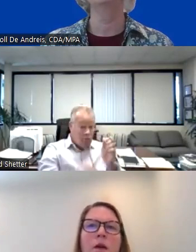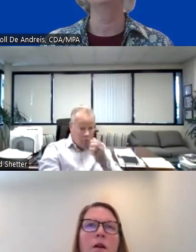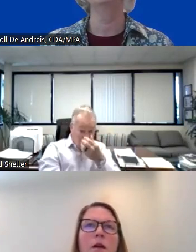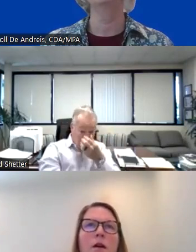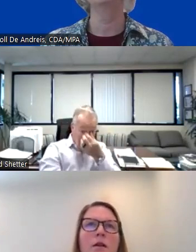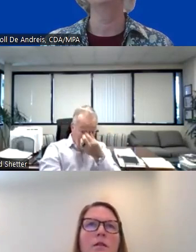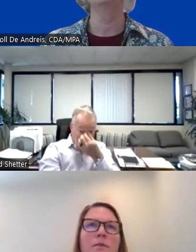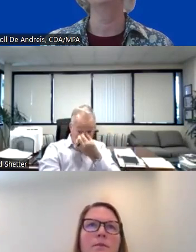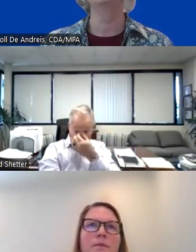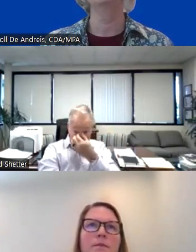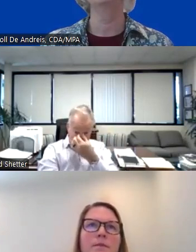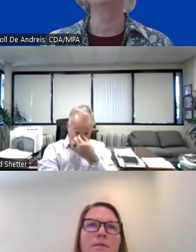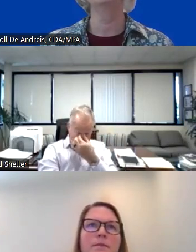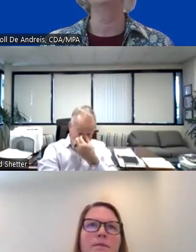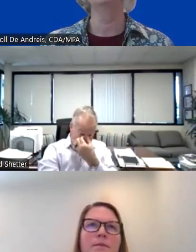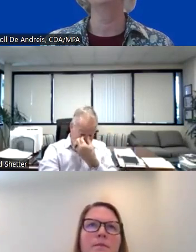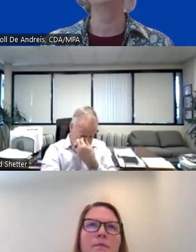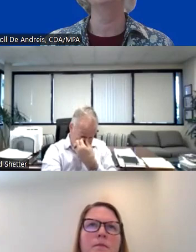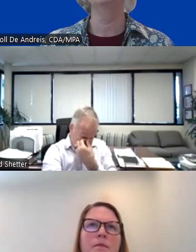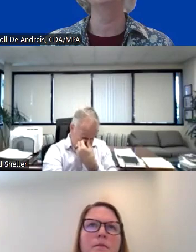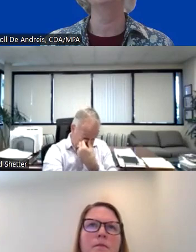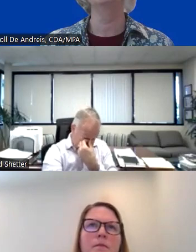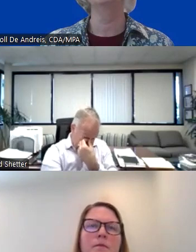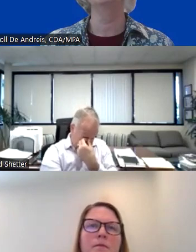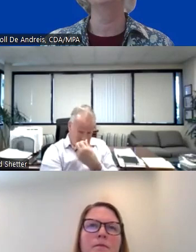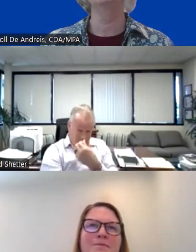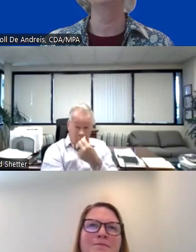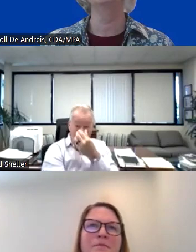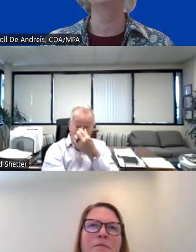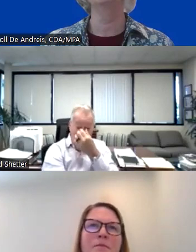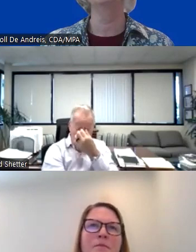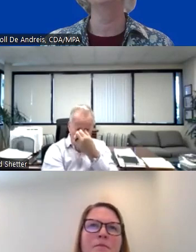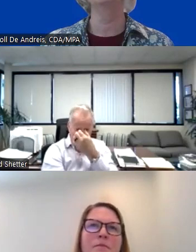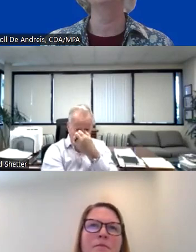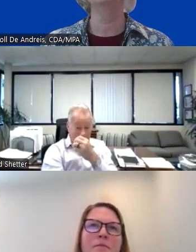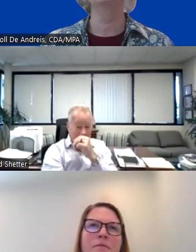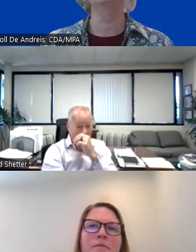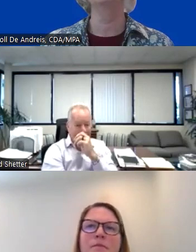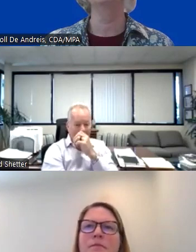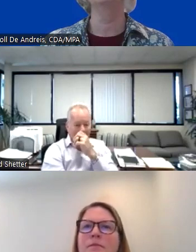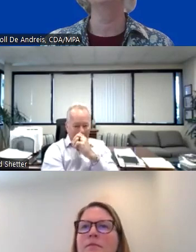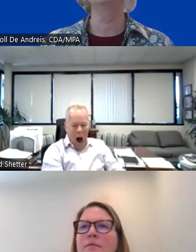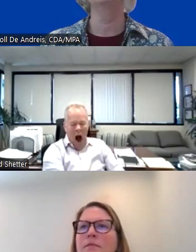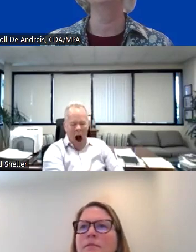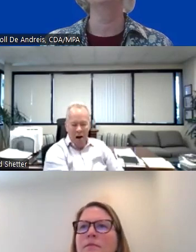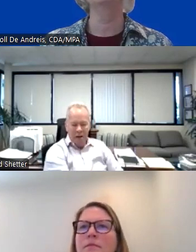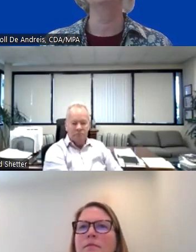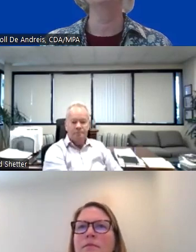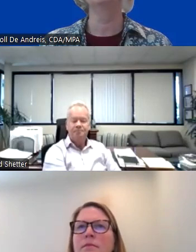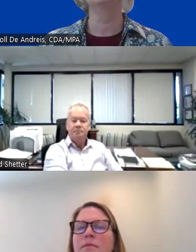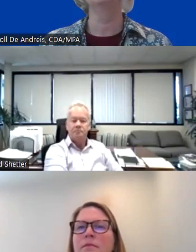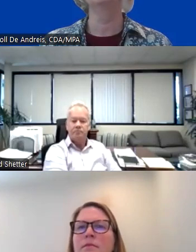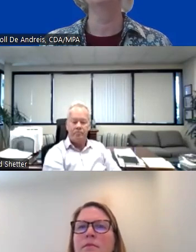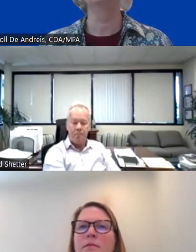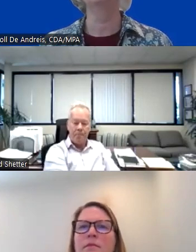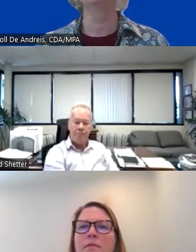you're calling from. A little complicated because we all have cell phones and they don't actually reflect where it might be, but it's just there's strategies we can all